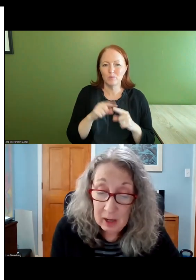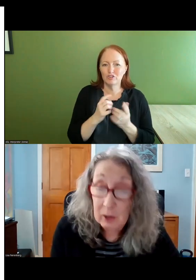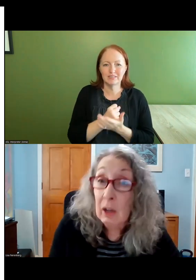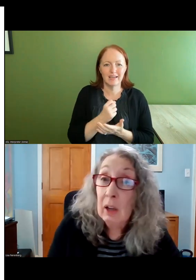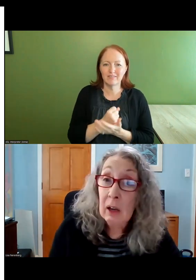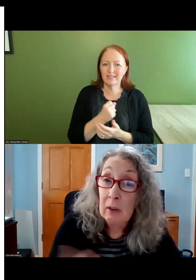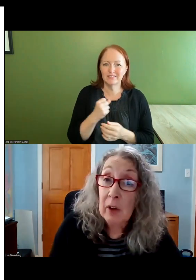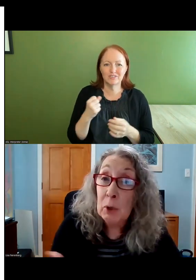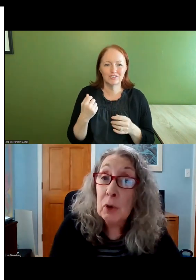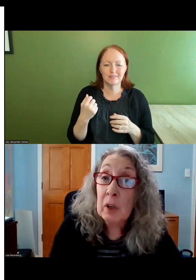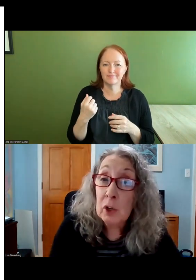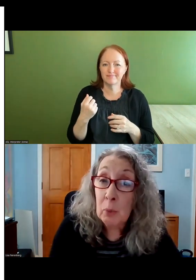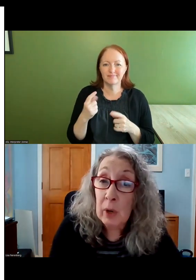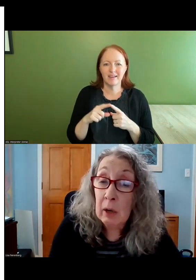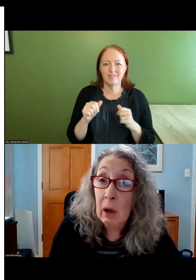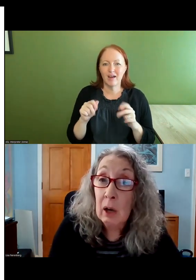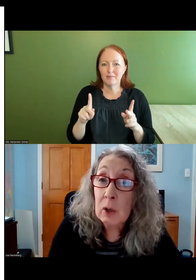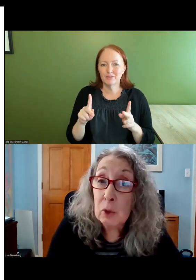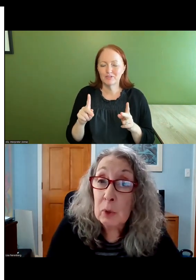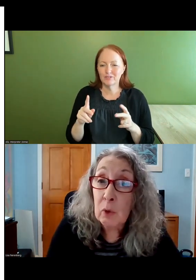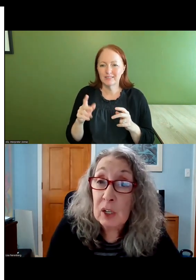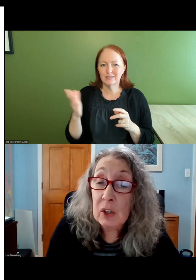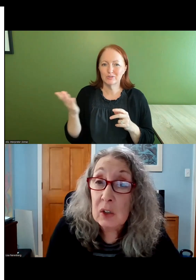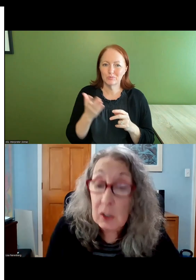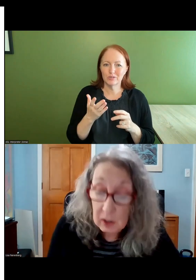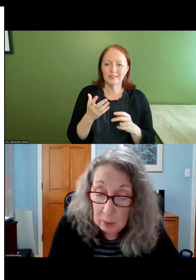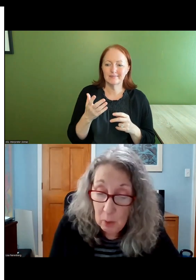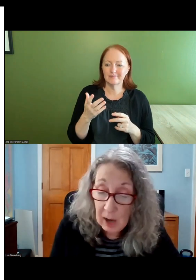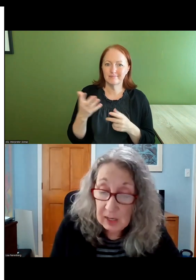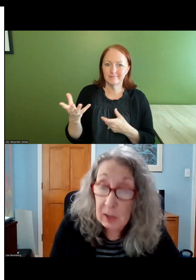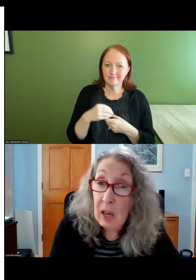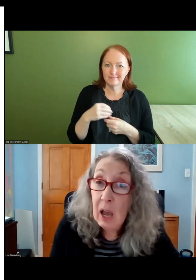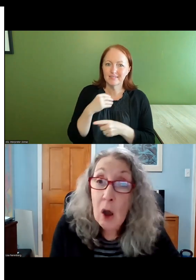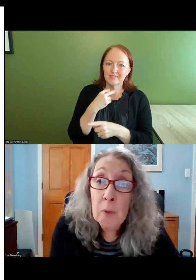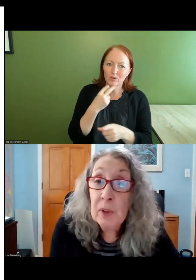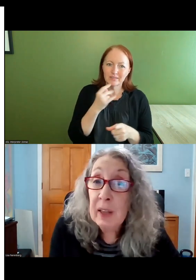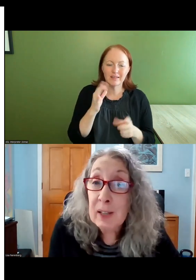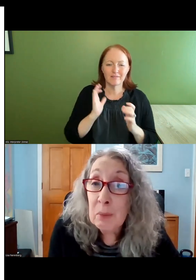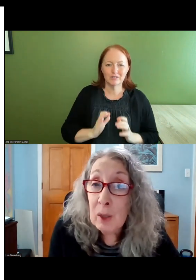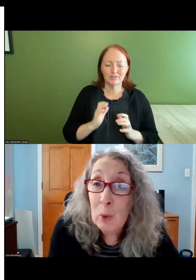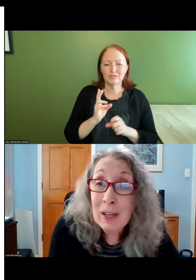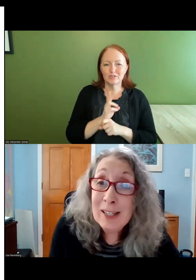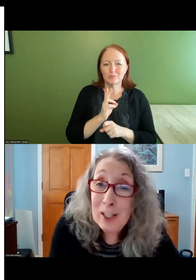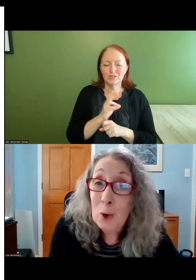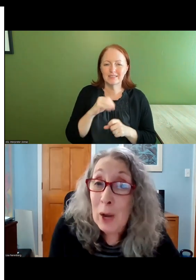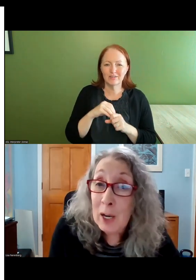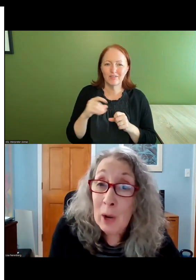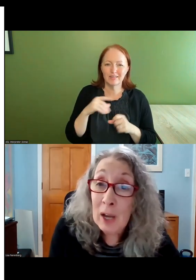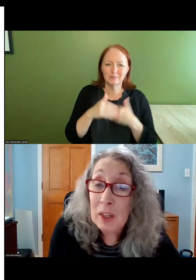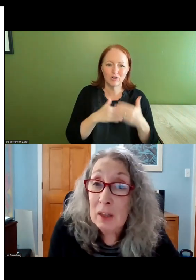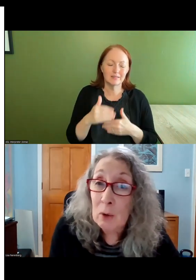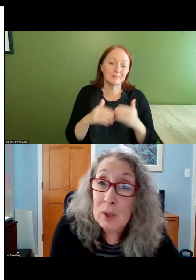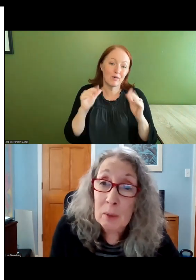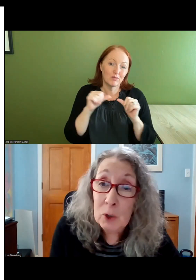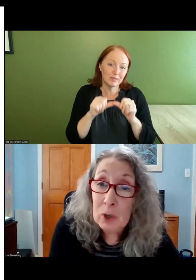advantage of an opportunity to bring consumers' voices into that process. Hopefully that's something that we can continue anyway.